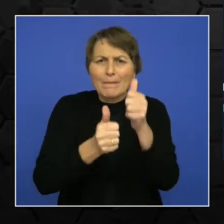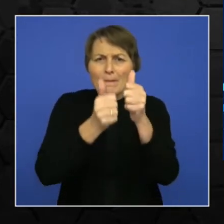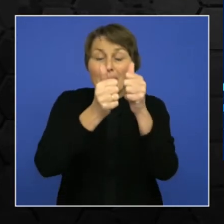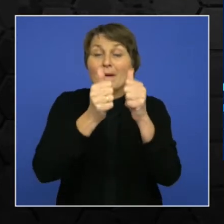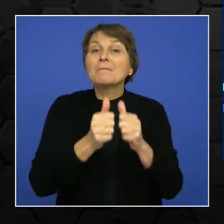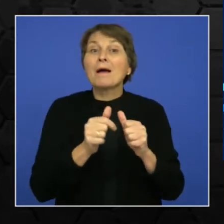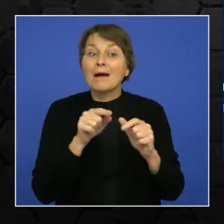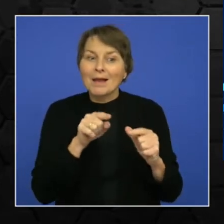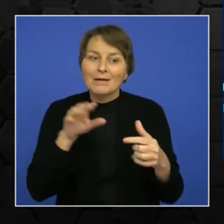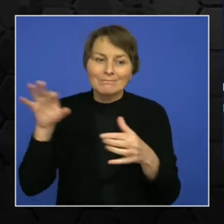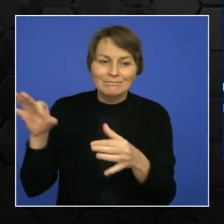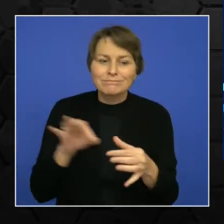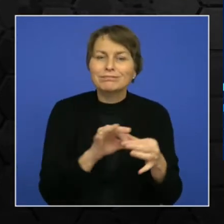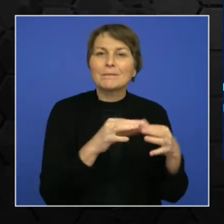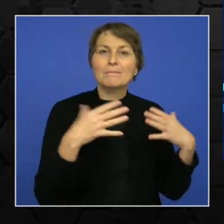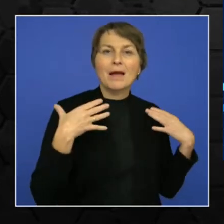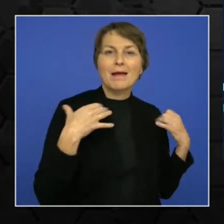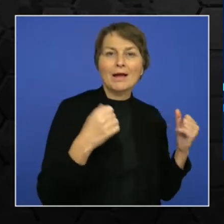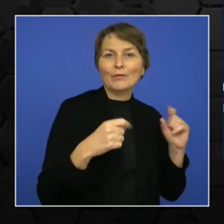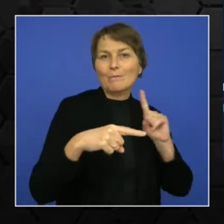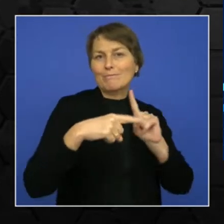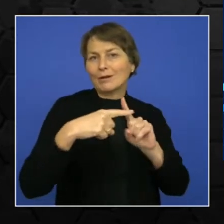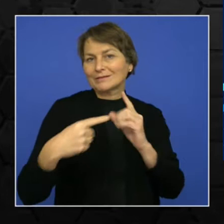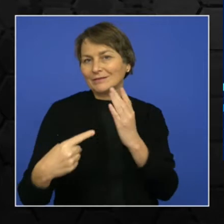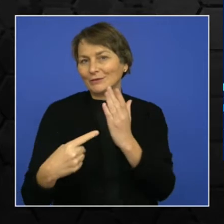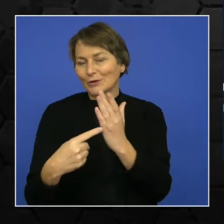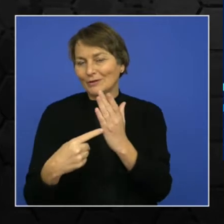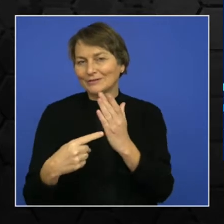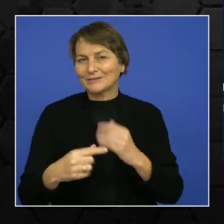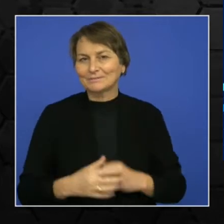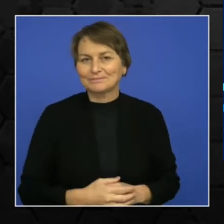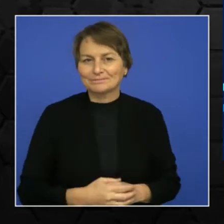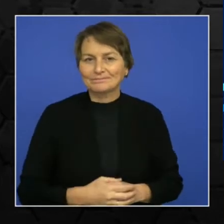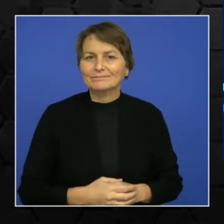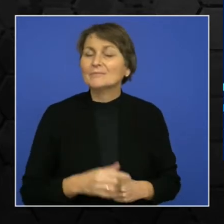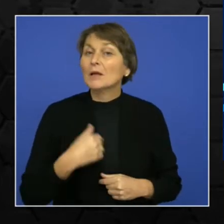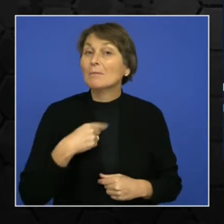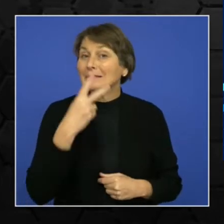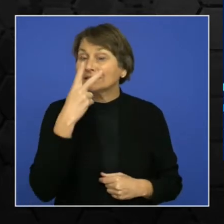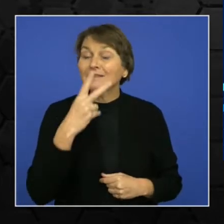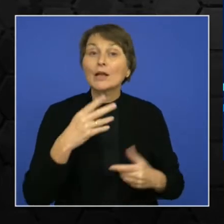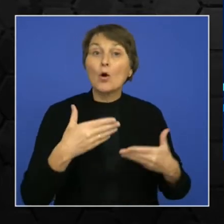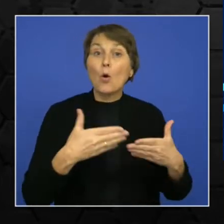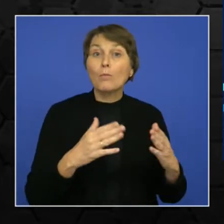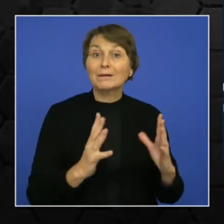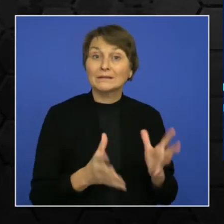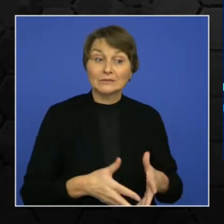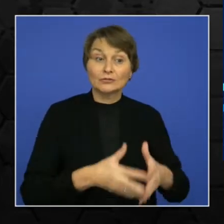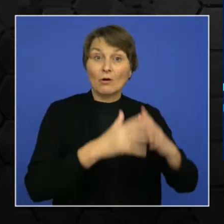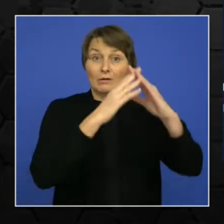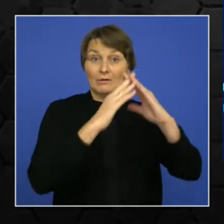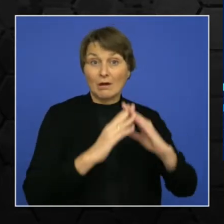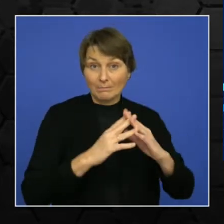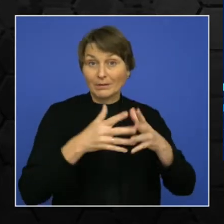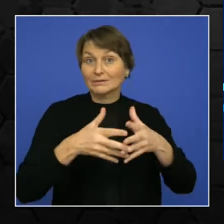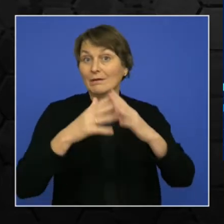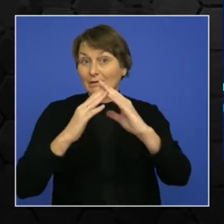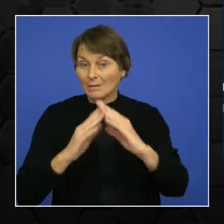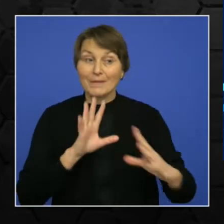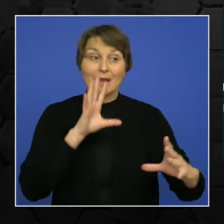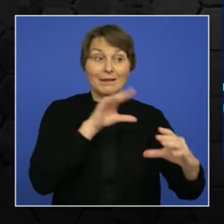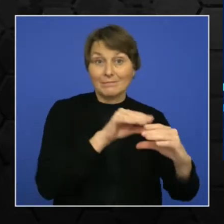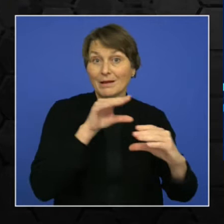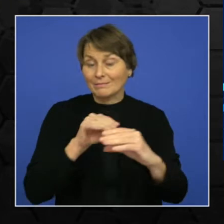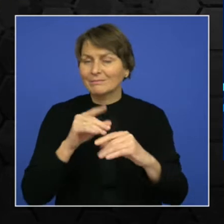I have also taken part as an intern in two of the startups in the roles of Python developer and